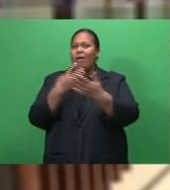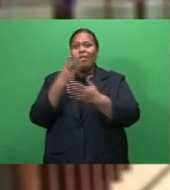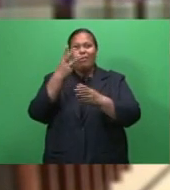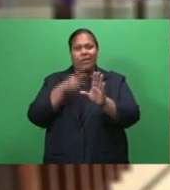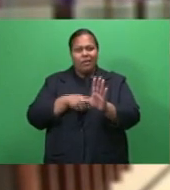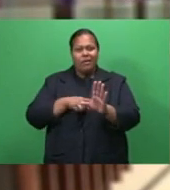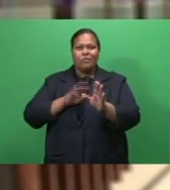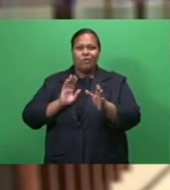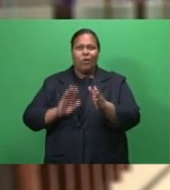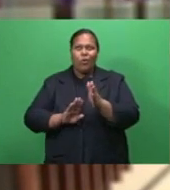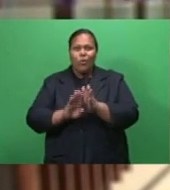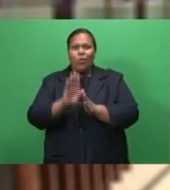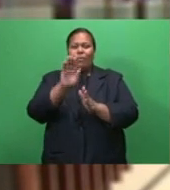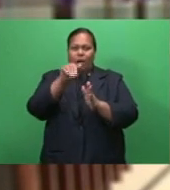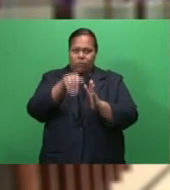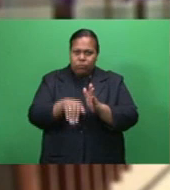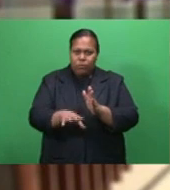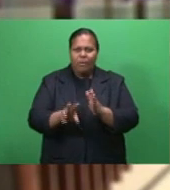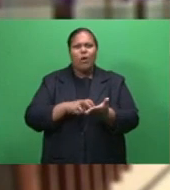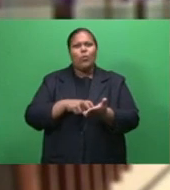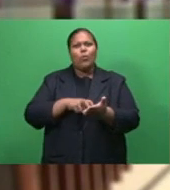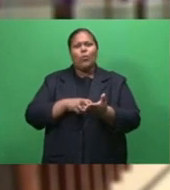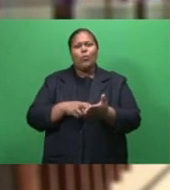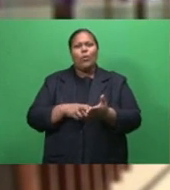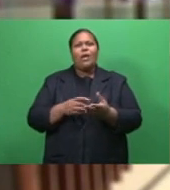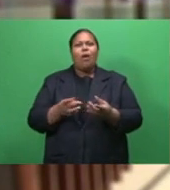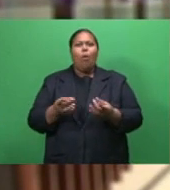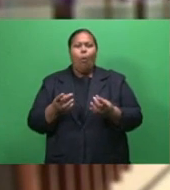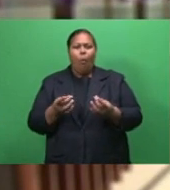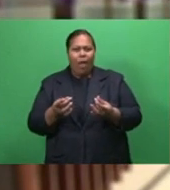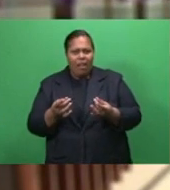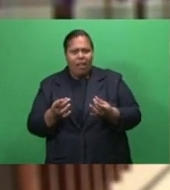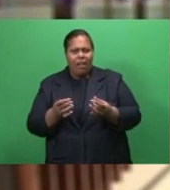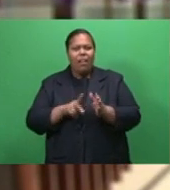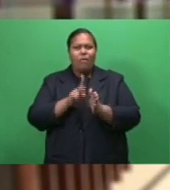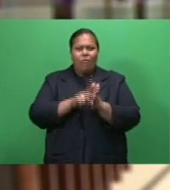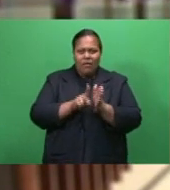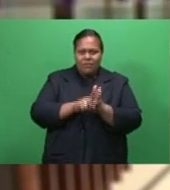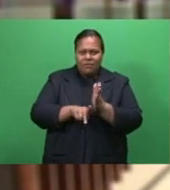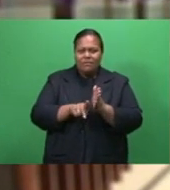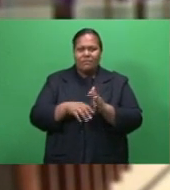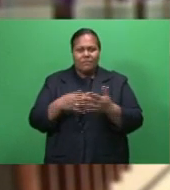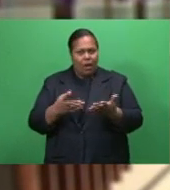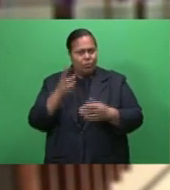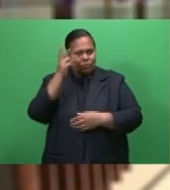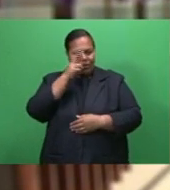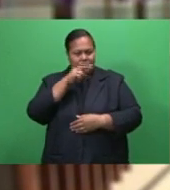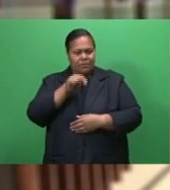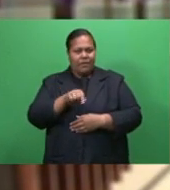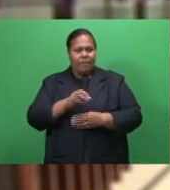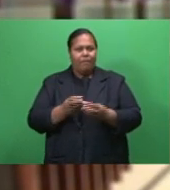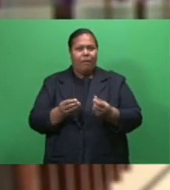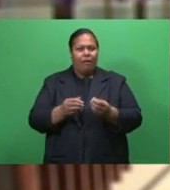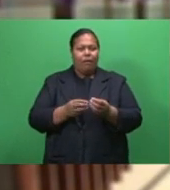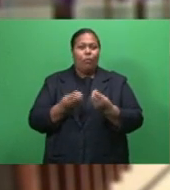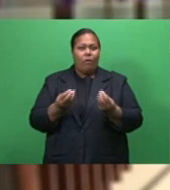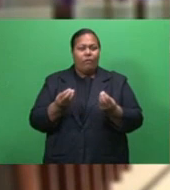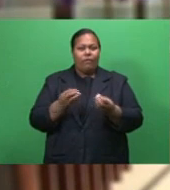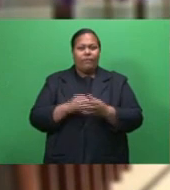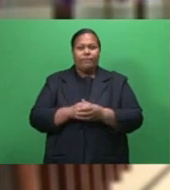basis, as weak oil prices and pandemic measures heightened deflation risk. The Aussie dollar